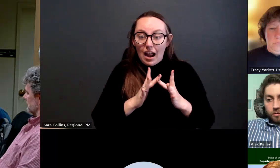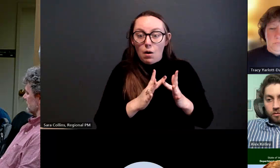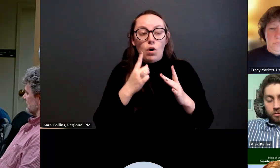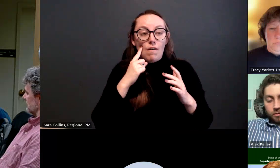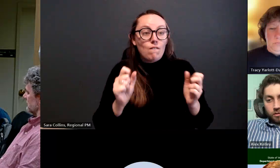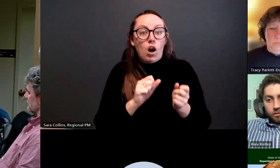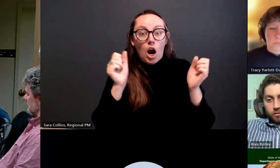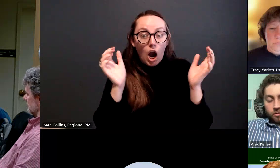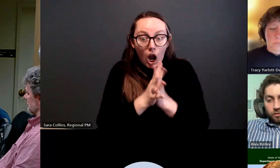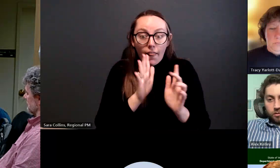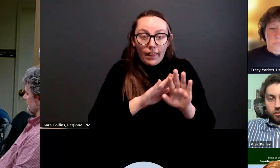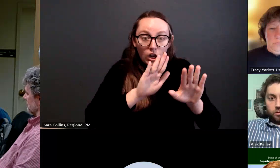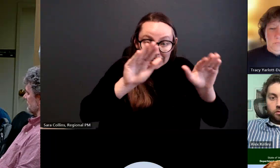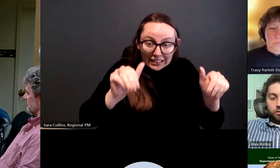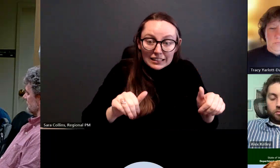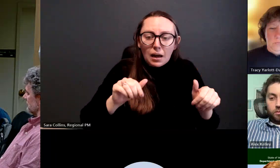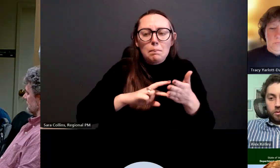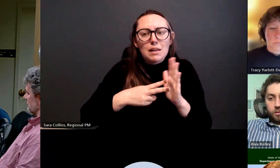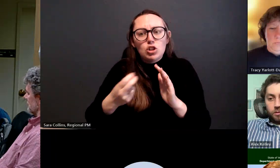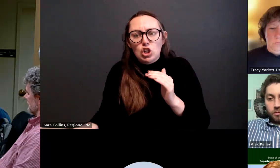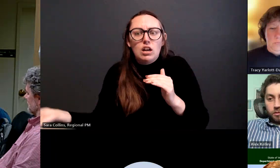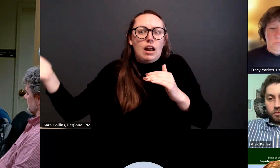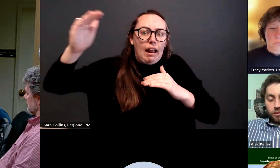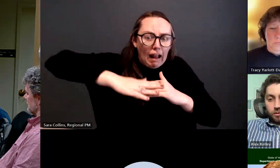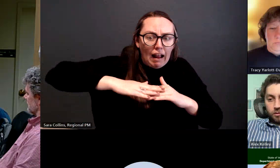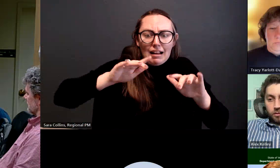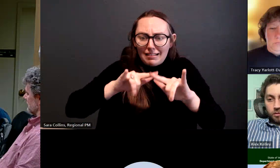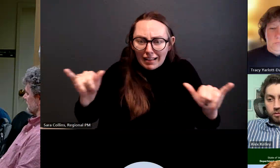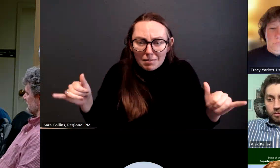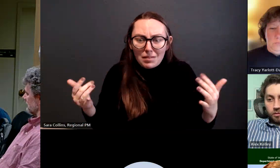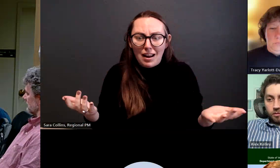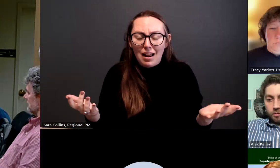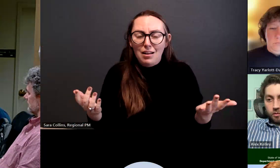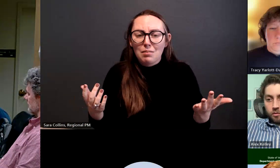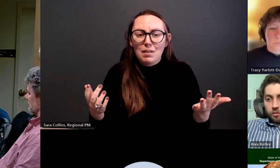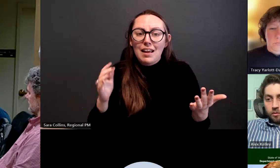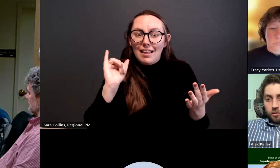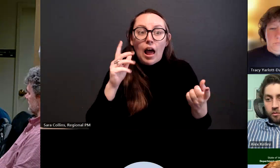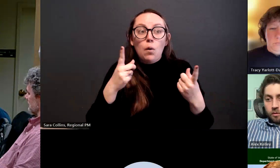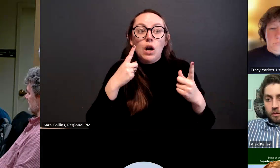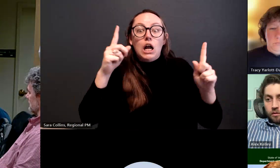same poles in order to achieve the most cost-effective